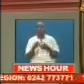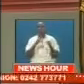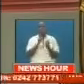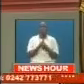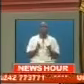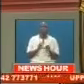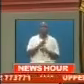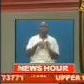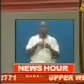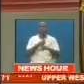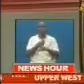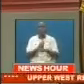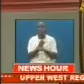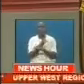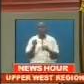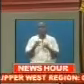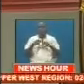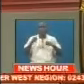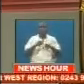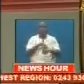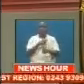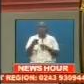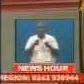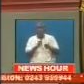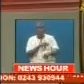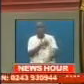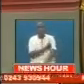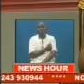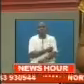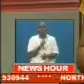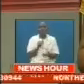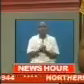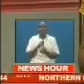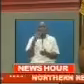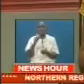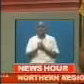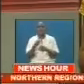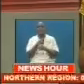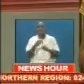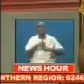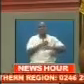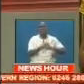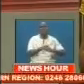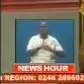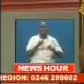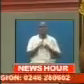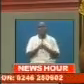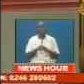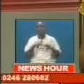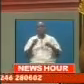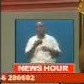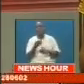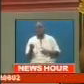will allow for the establishment of an independent nuclear regulatory authority that will ensure safety, security